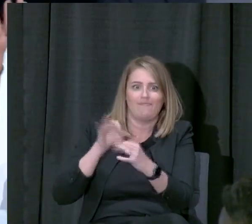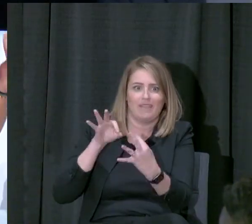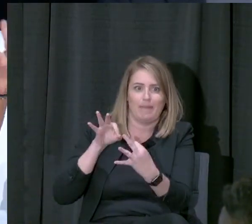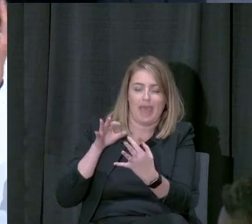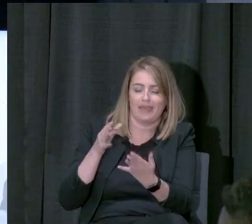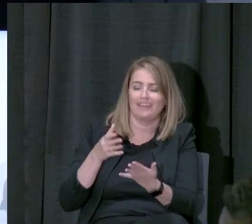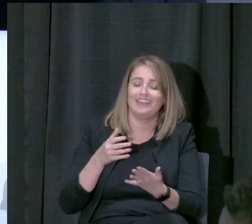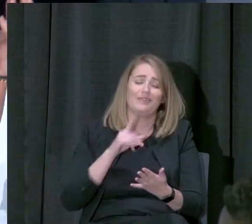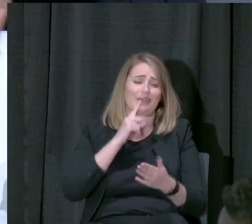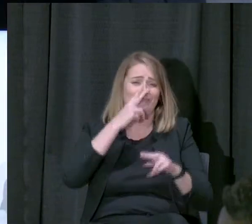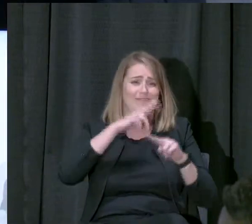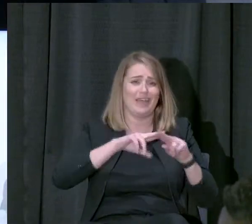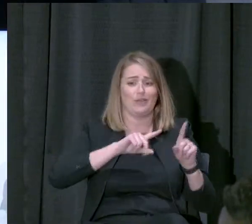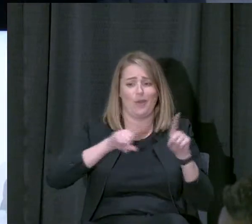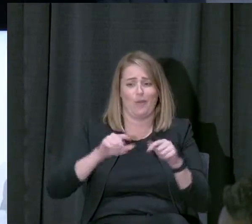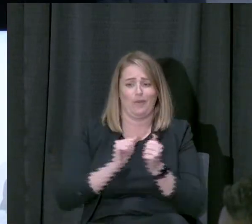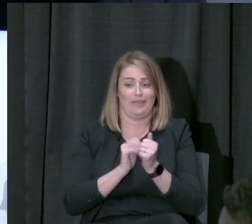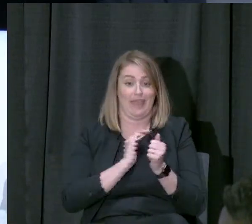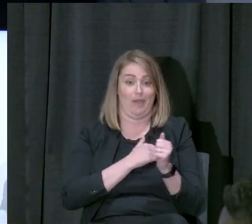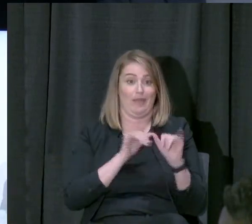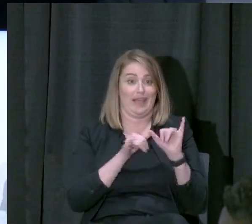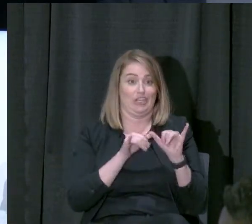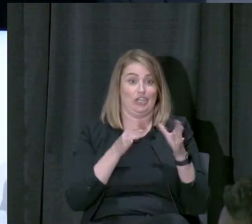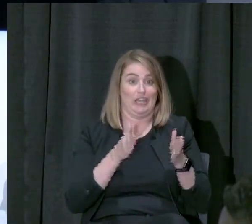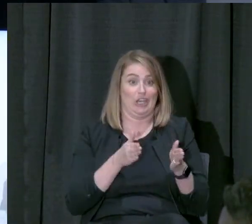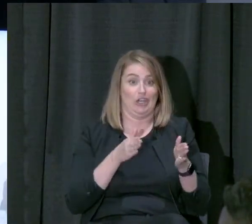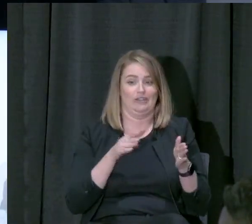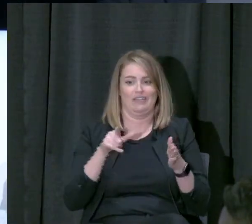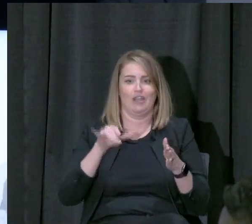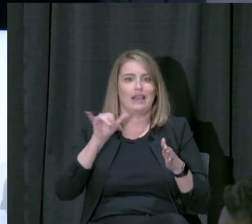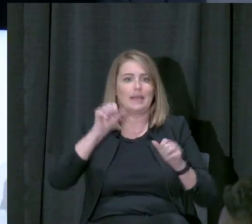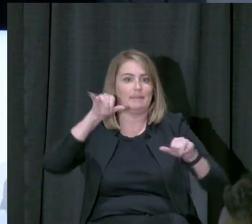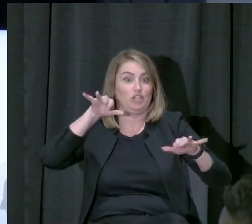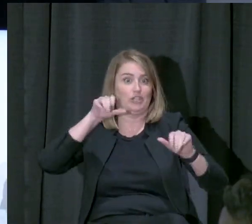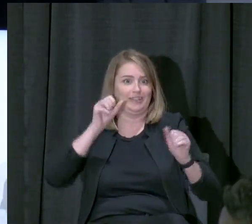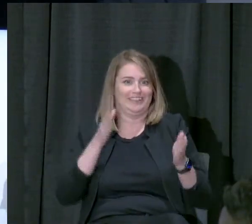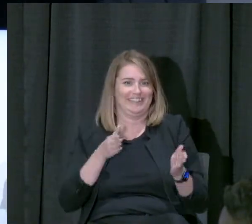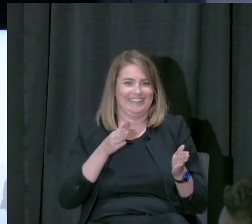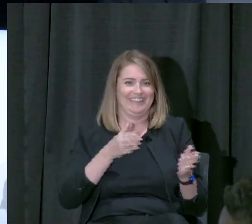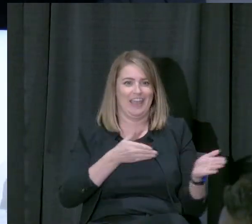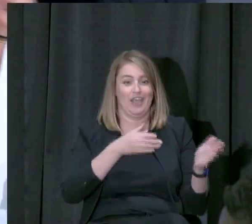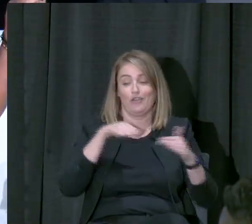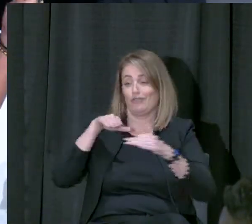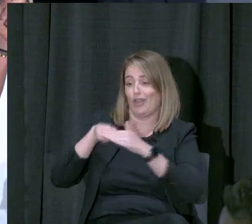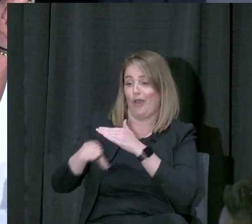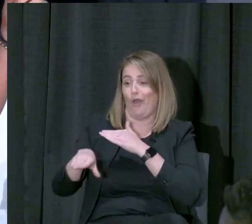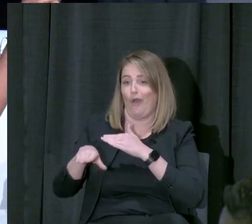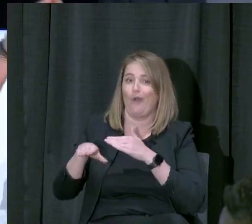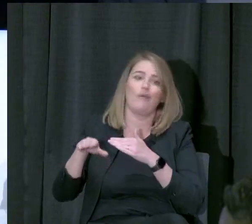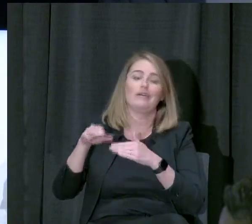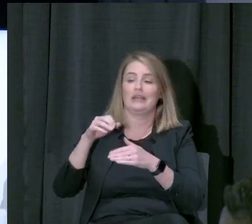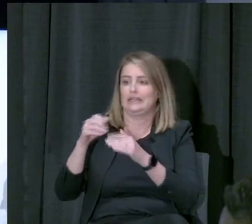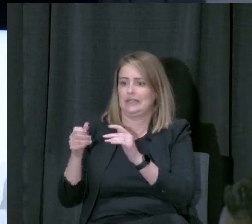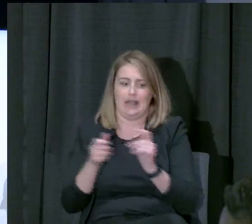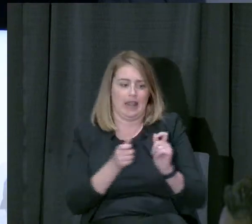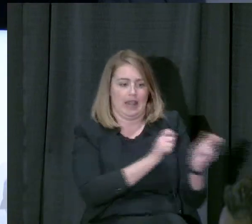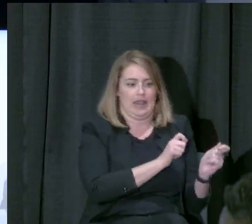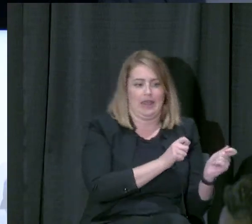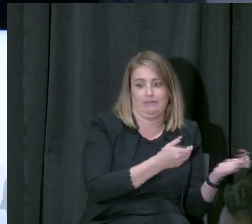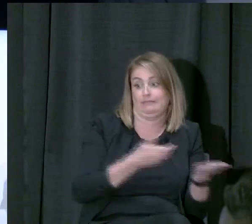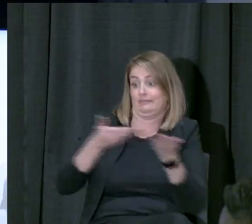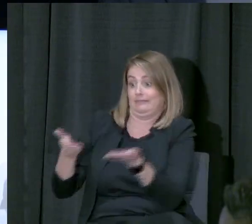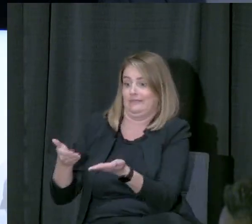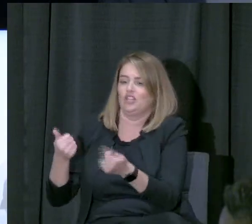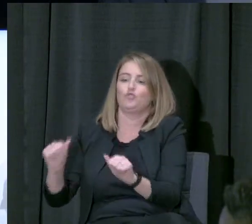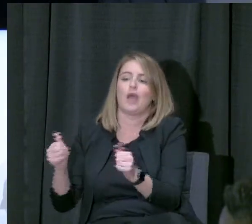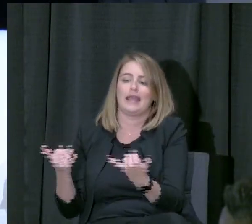is going there with our engineers, and so they're magicians, so sometimes they'll go in a room and make an amendment, and then they come back and it's already changed.